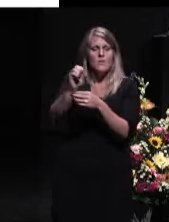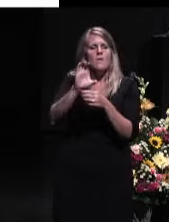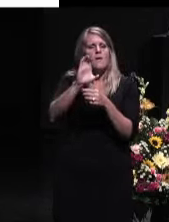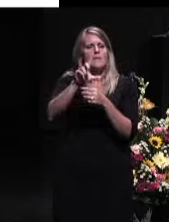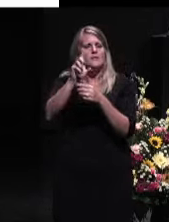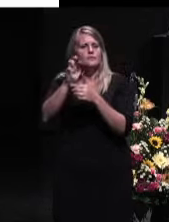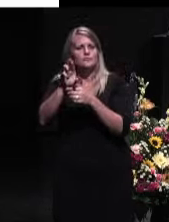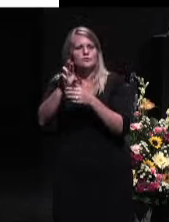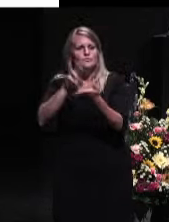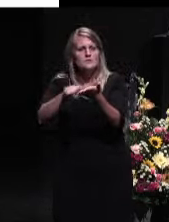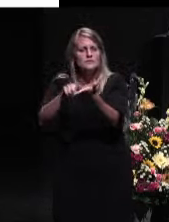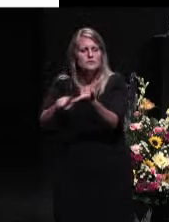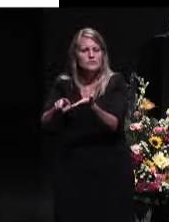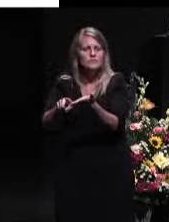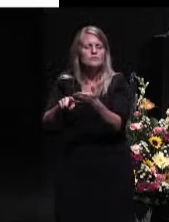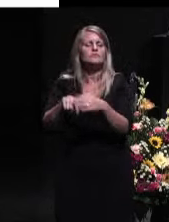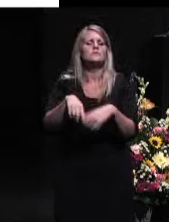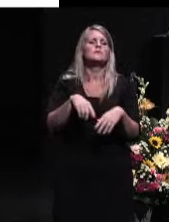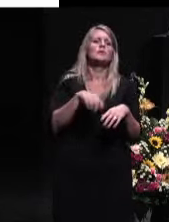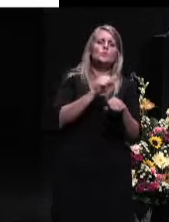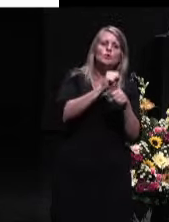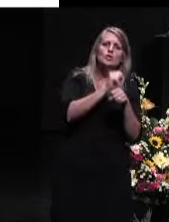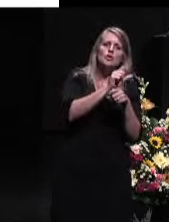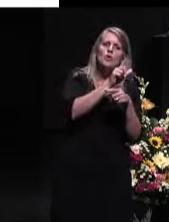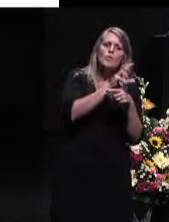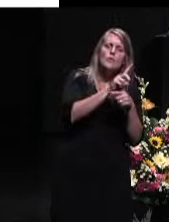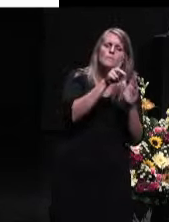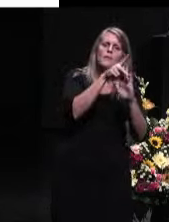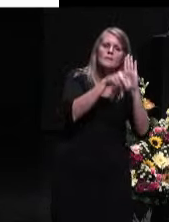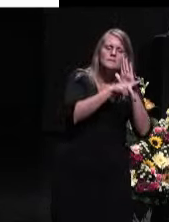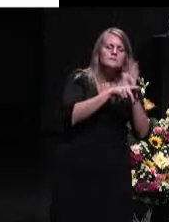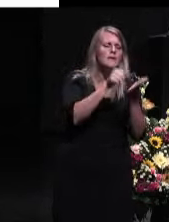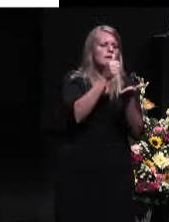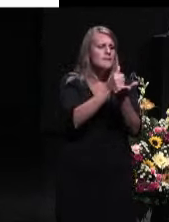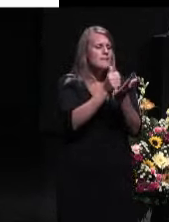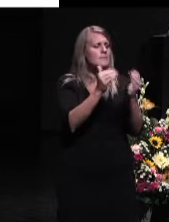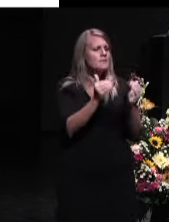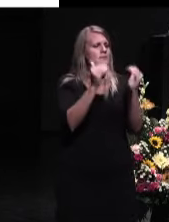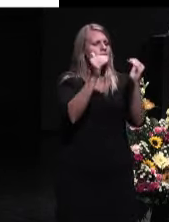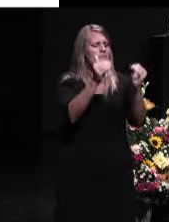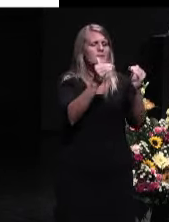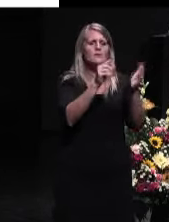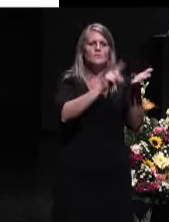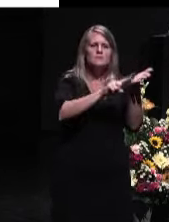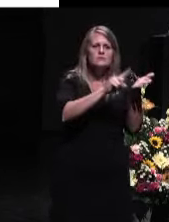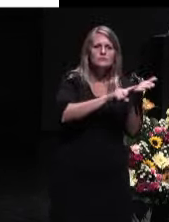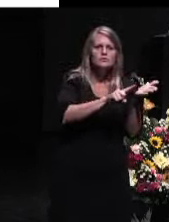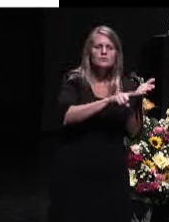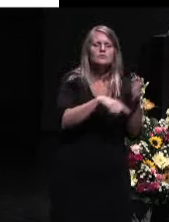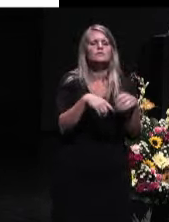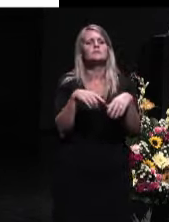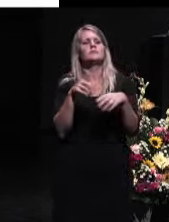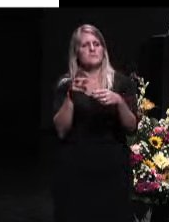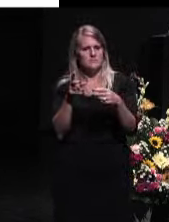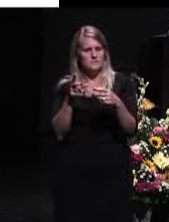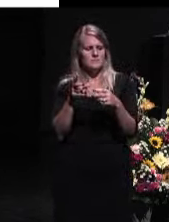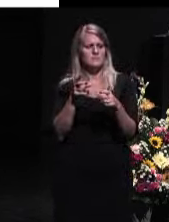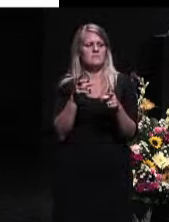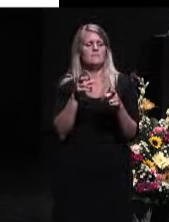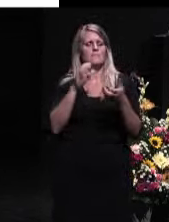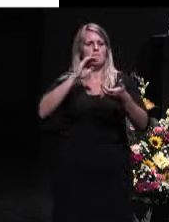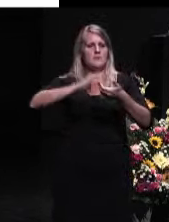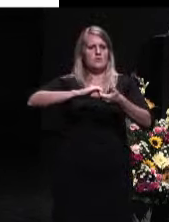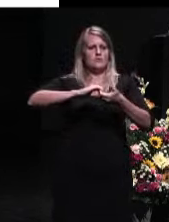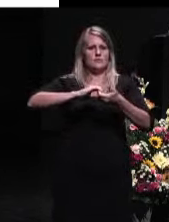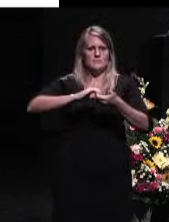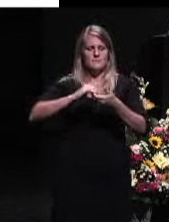across discipline, implementing a workload policy to elevate the importance of research and protect the time for those who are productive, the partnerships